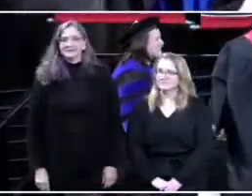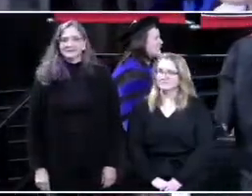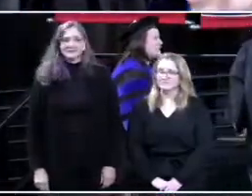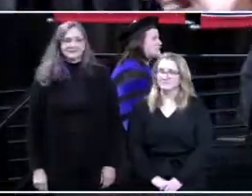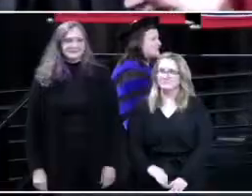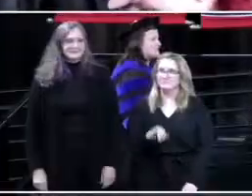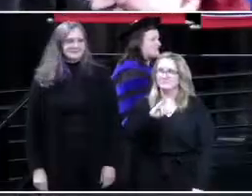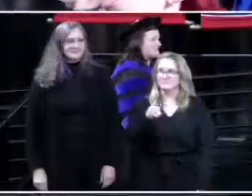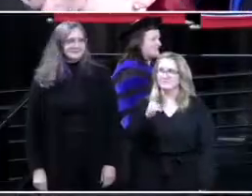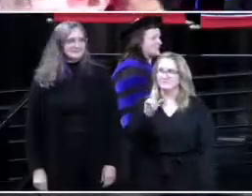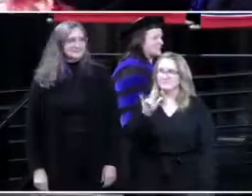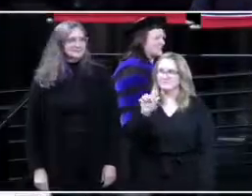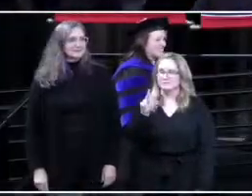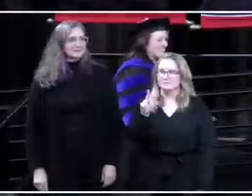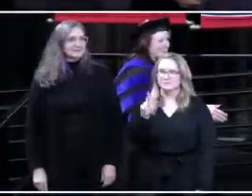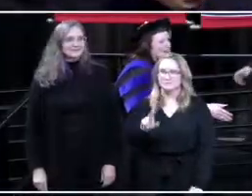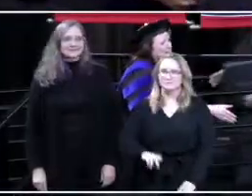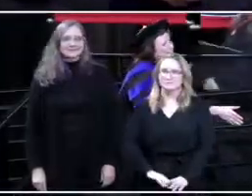John Tyler.